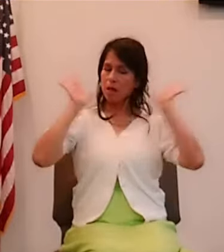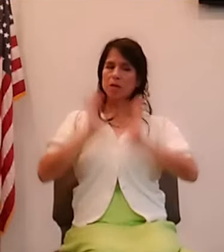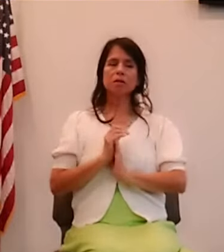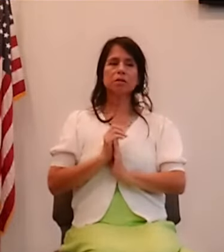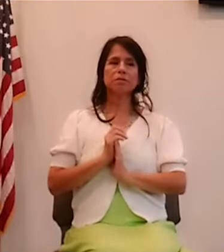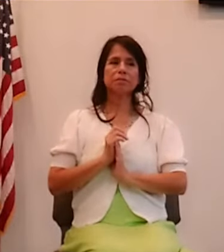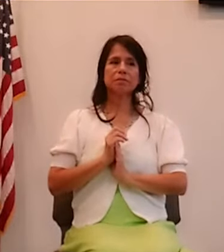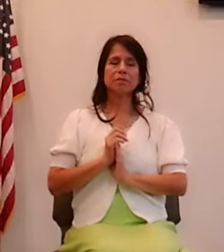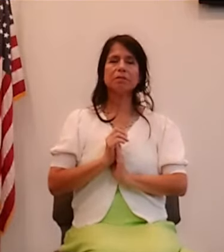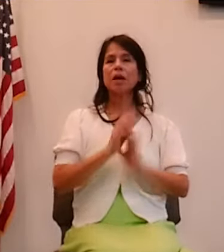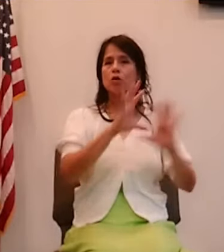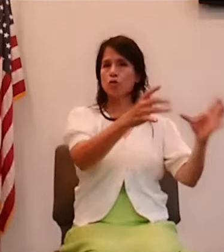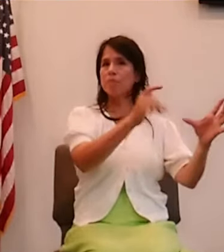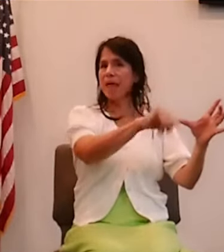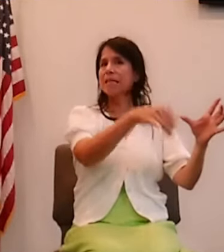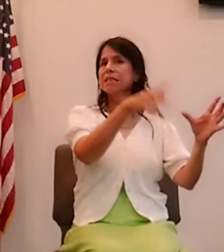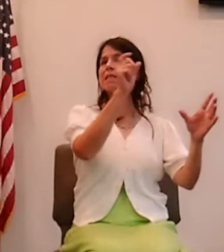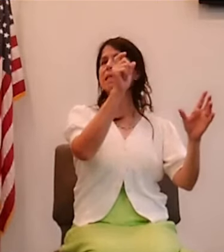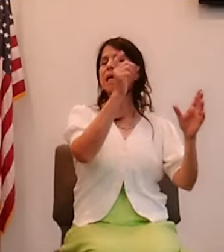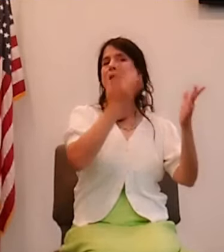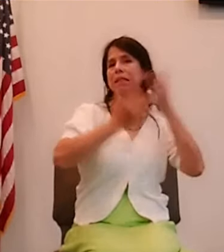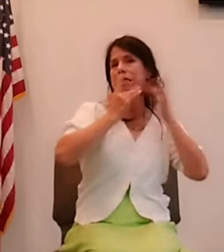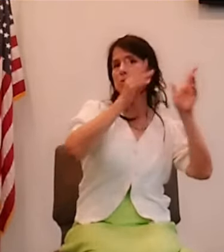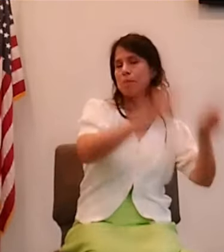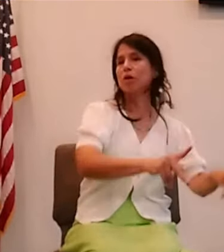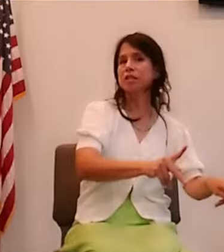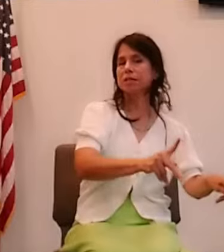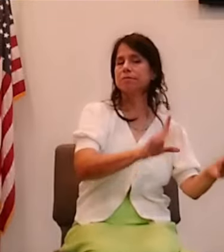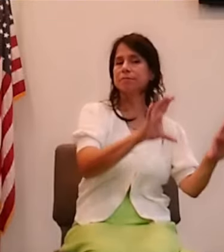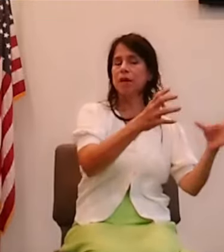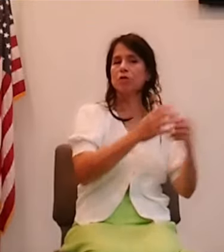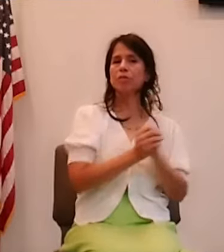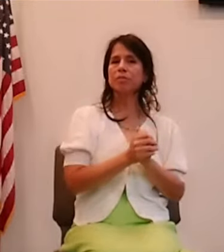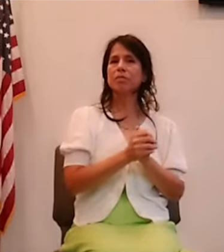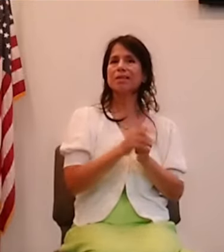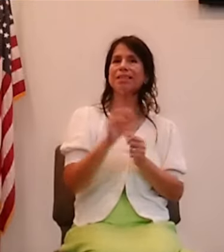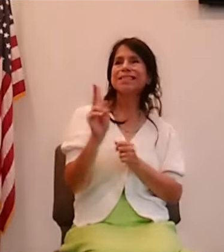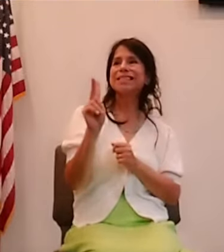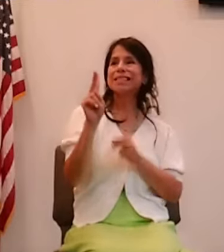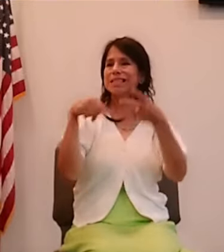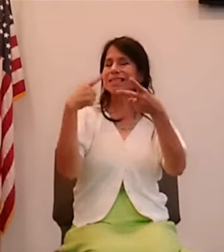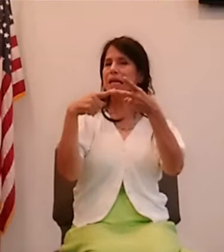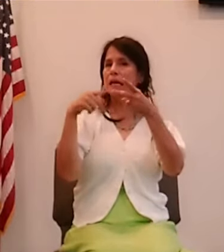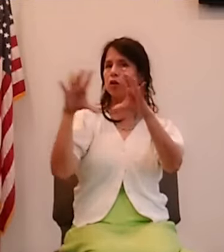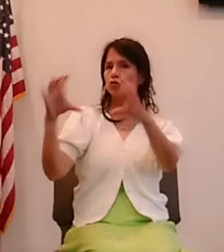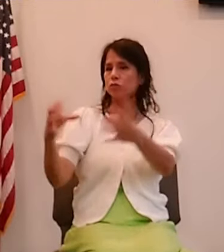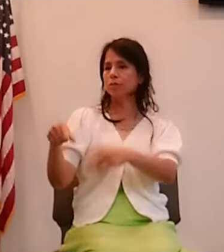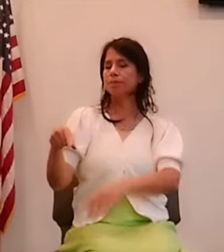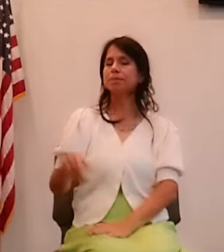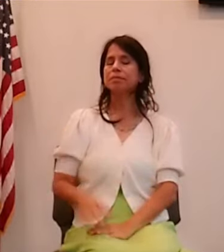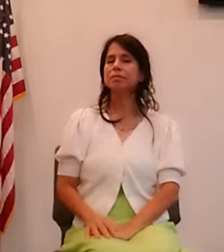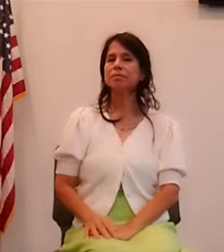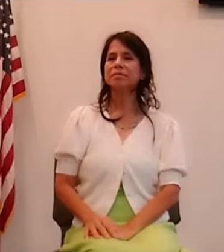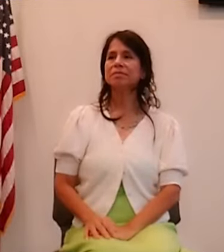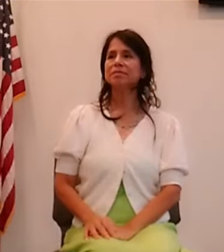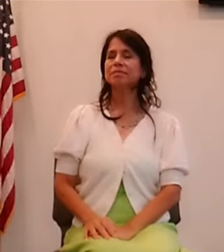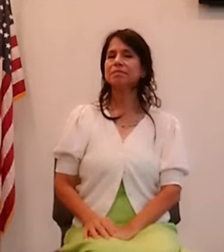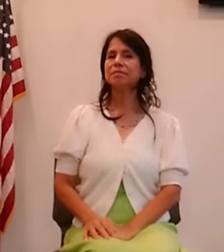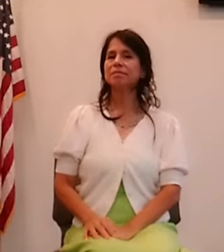Now, that's the needy person, okay? They have all these needs. There's the second type of person here, and that's the